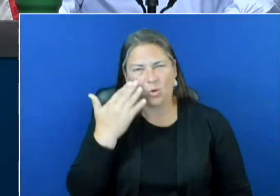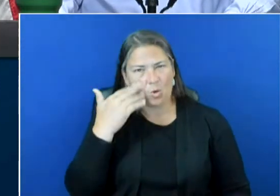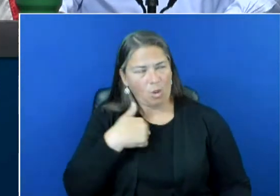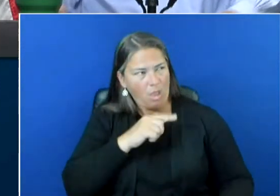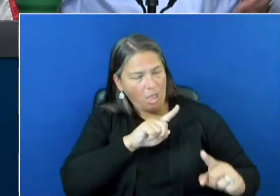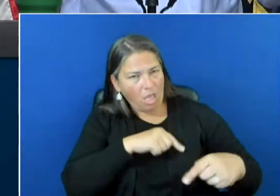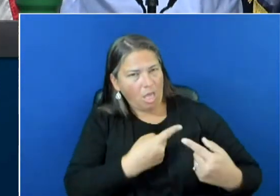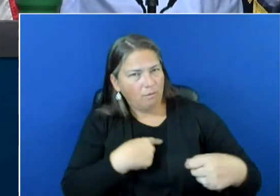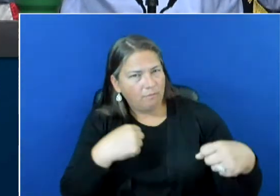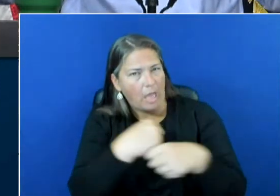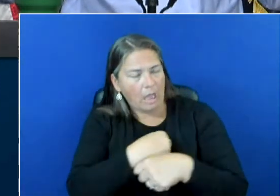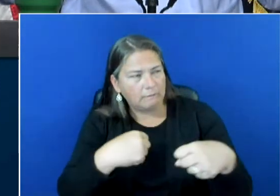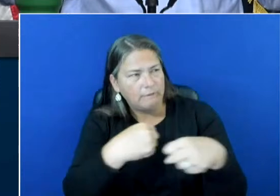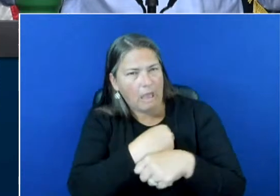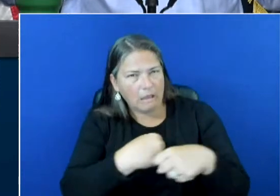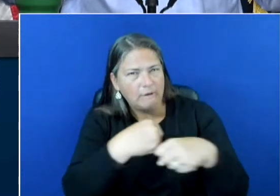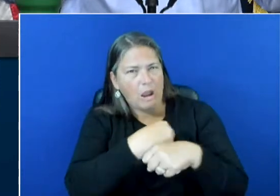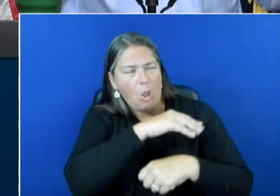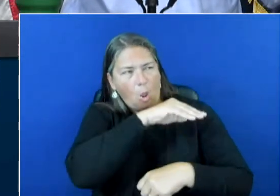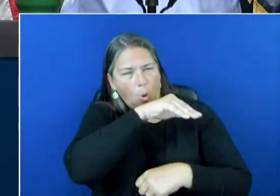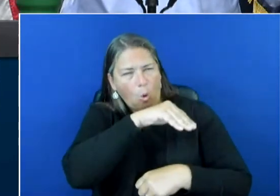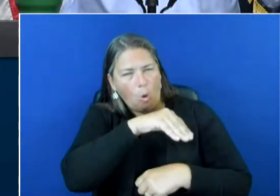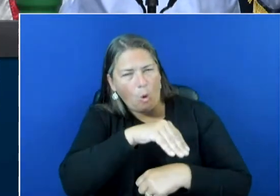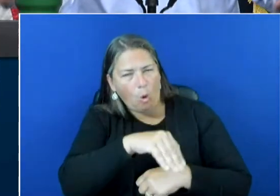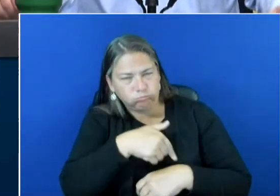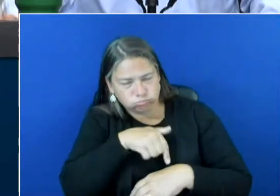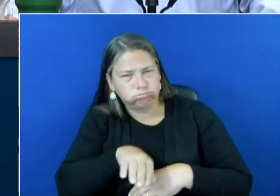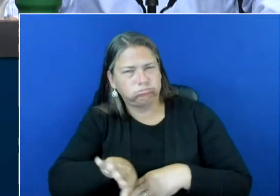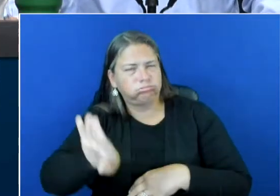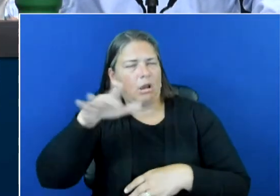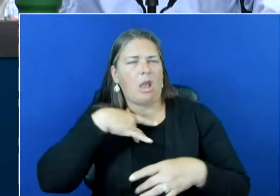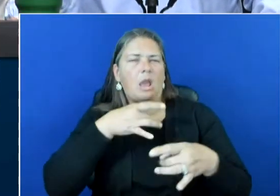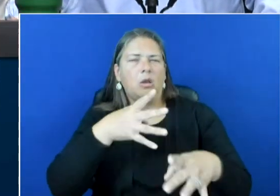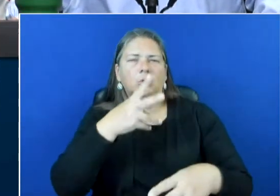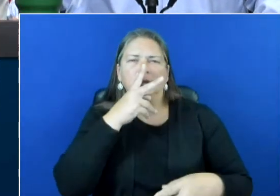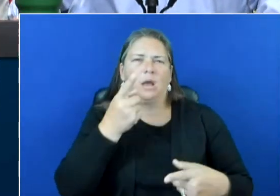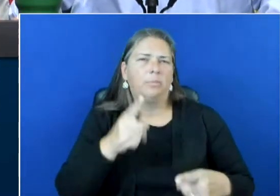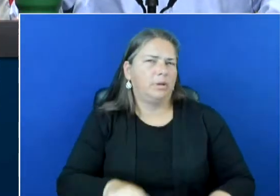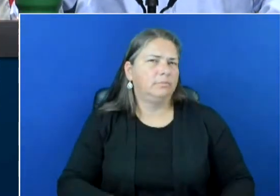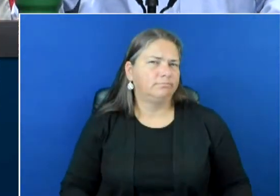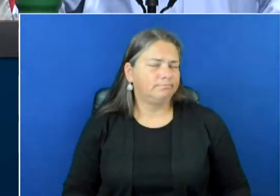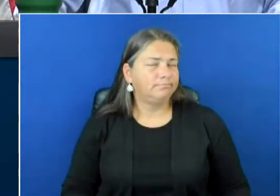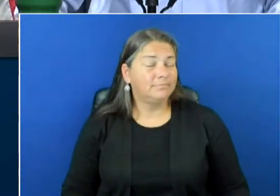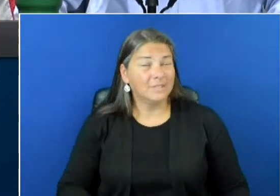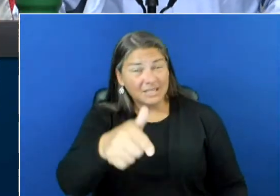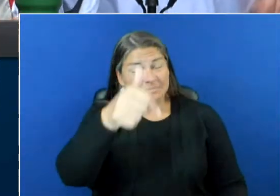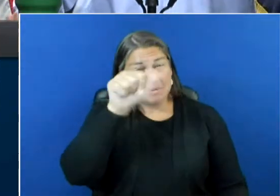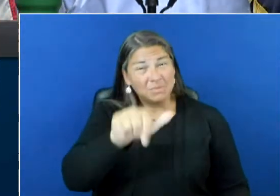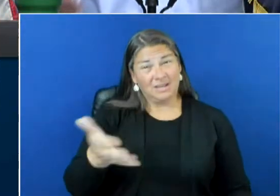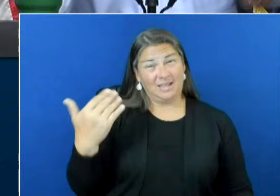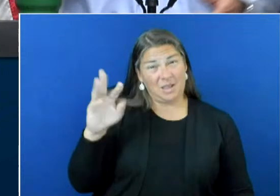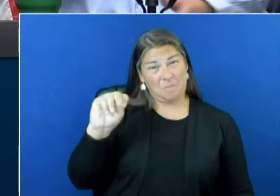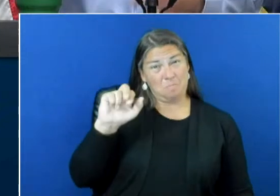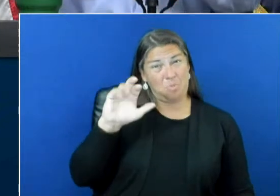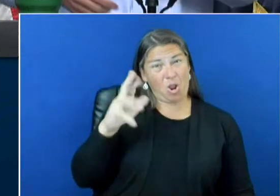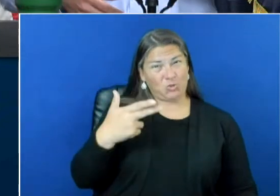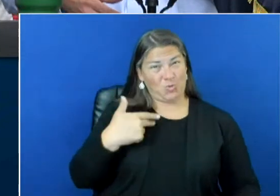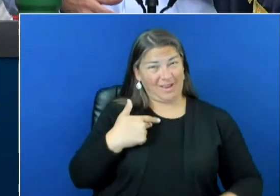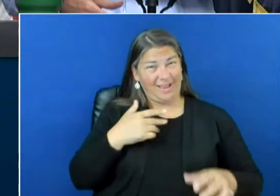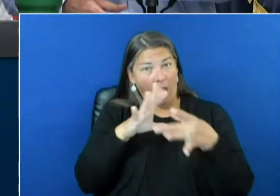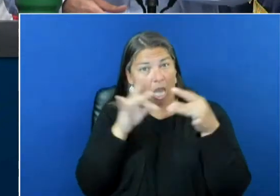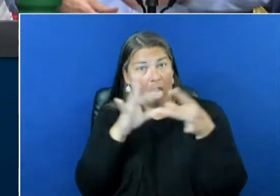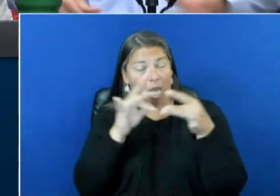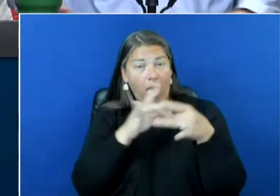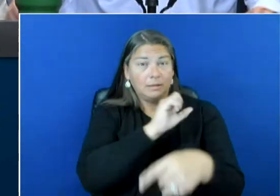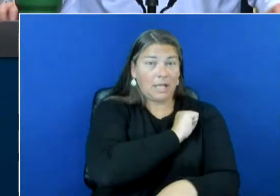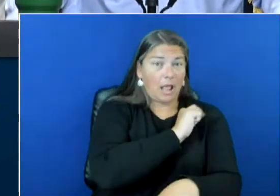against. But the difference between now, when I stood up here in March and we talked about Philadelphia versus St. Louis, and then Philadelphia versus St. Louis